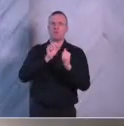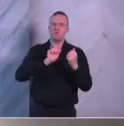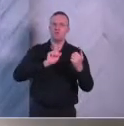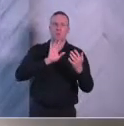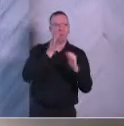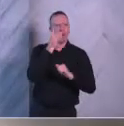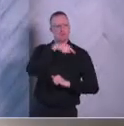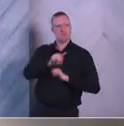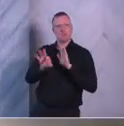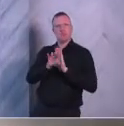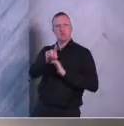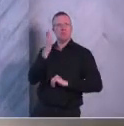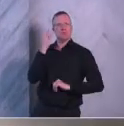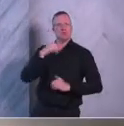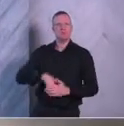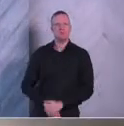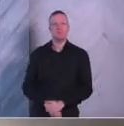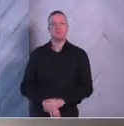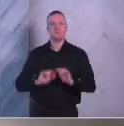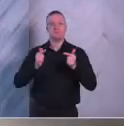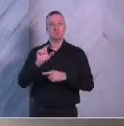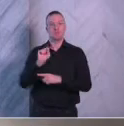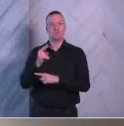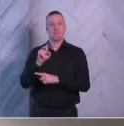Shelley. Thank you for that question.